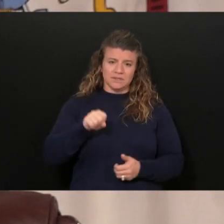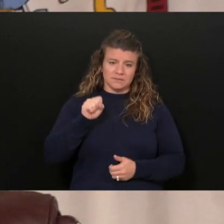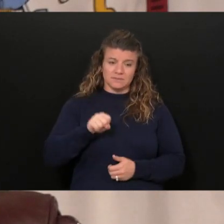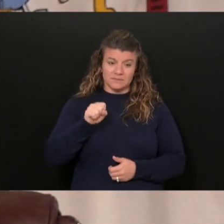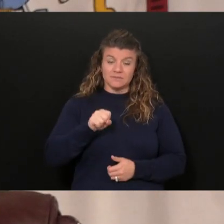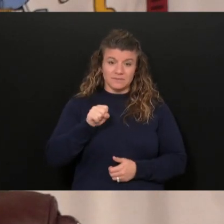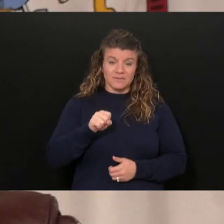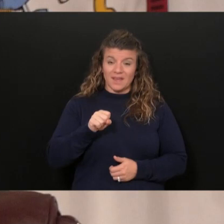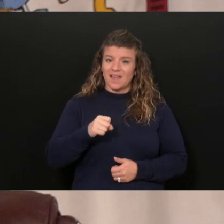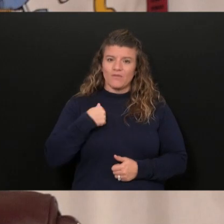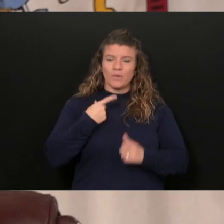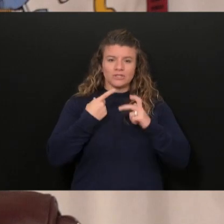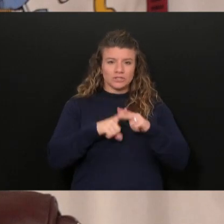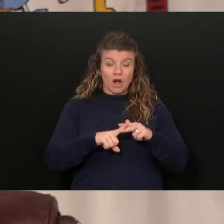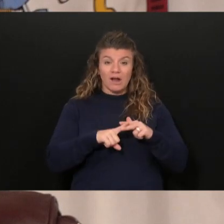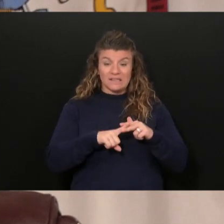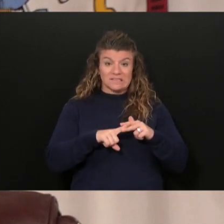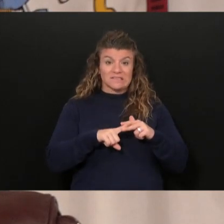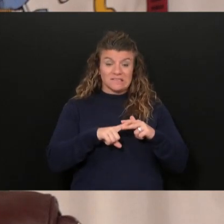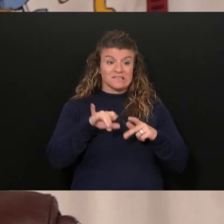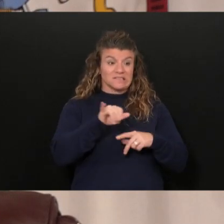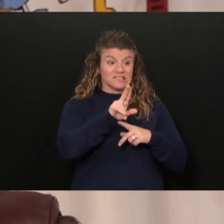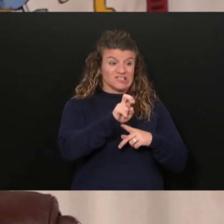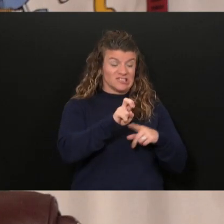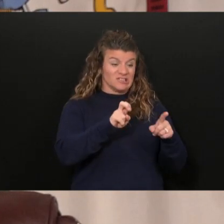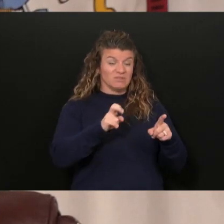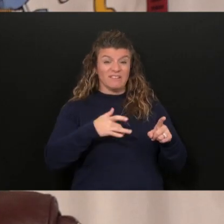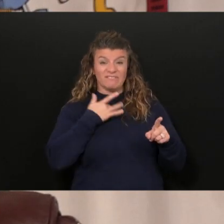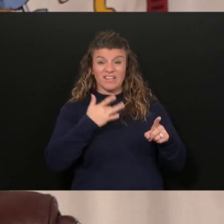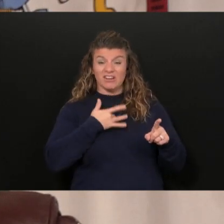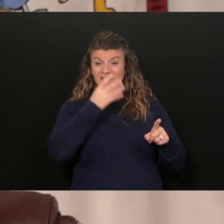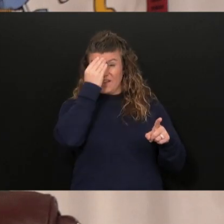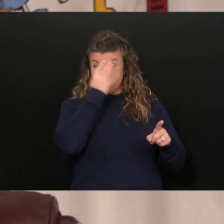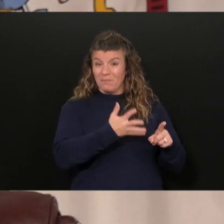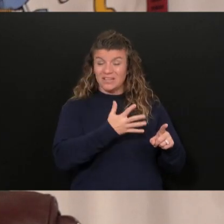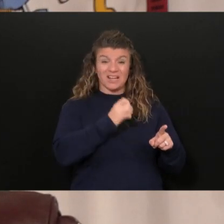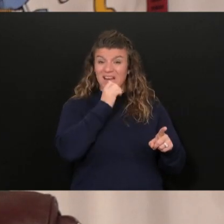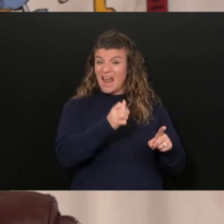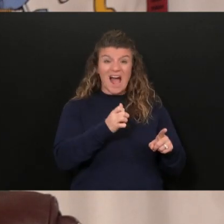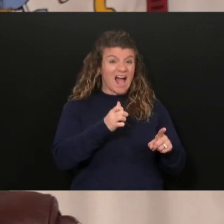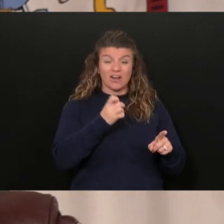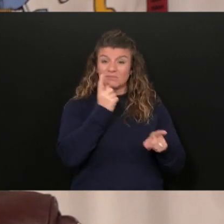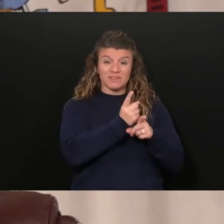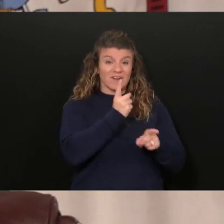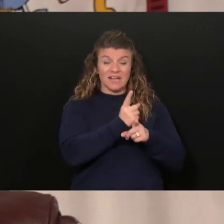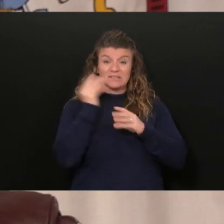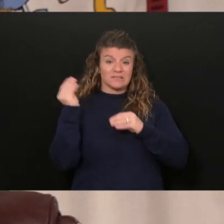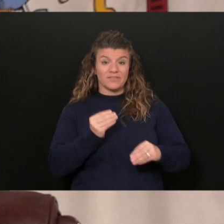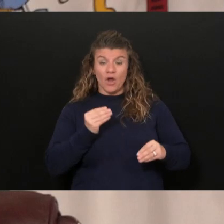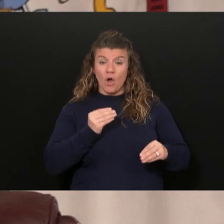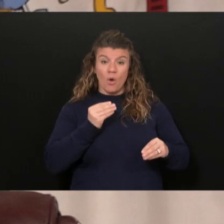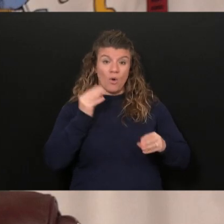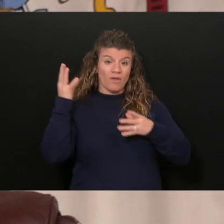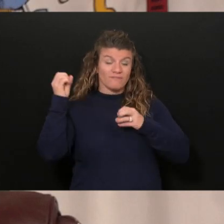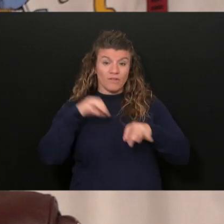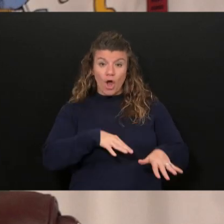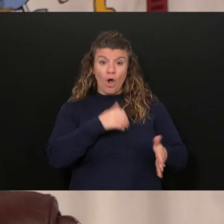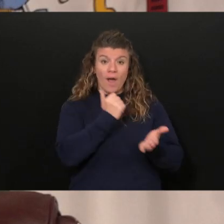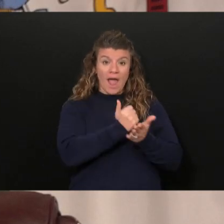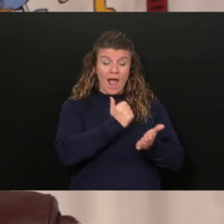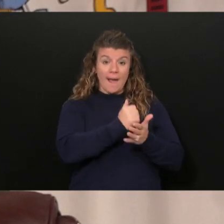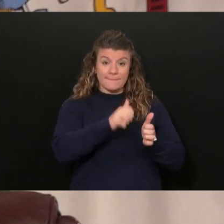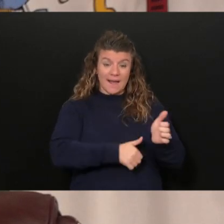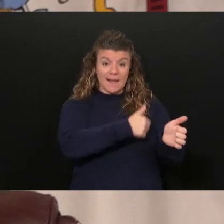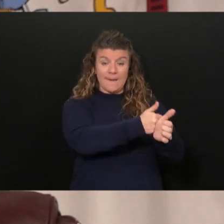if we get in a situation to where it looks like the information is not going to flow and us be able to do what I'm talking